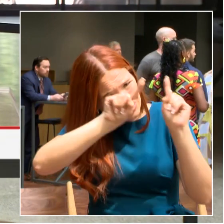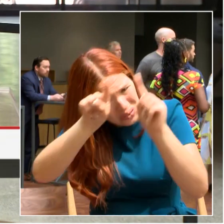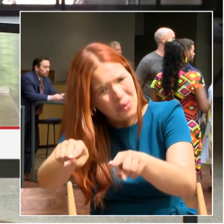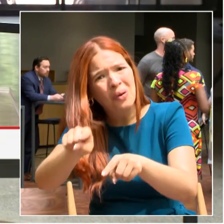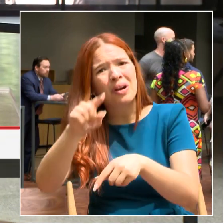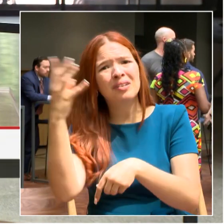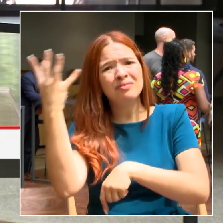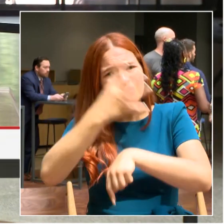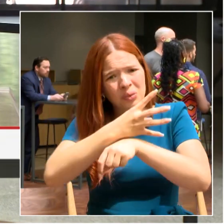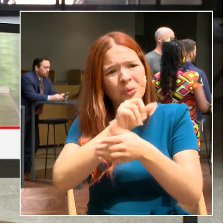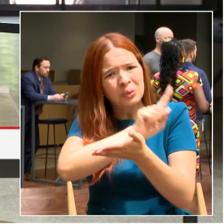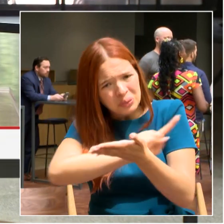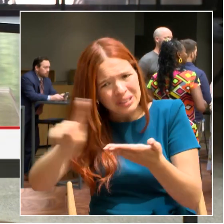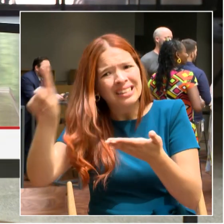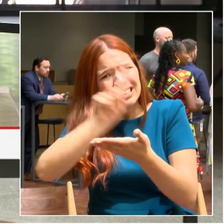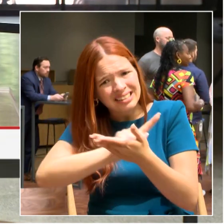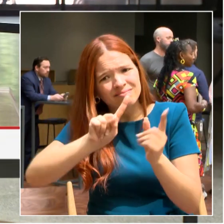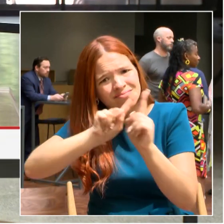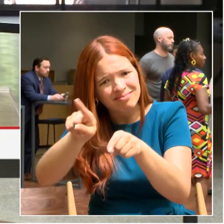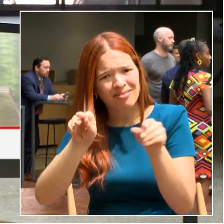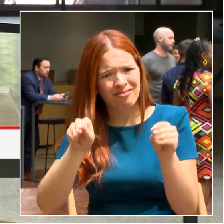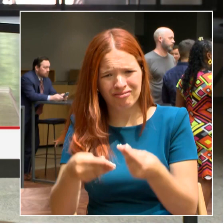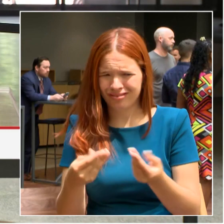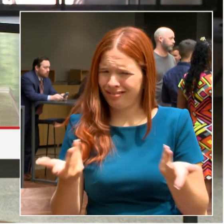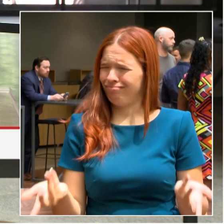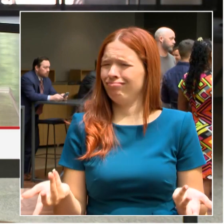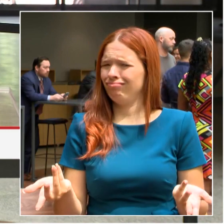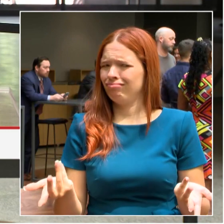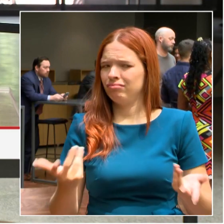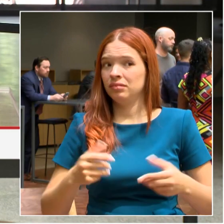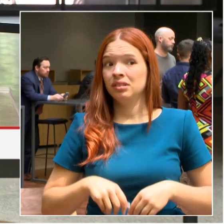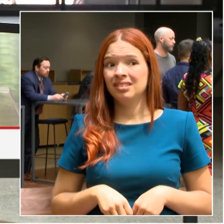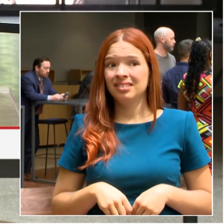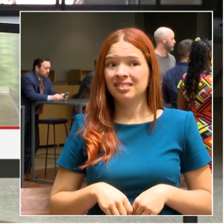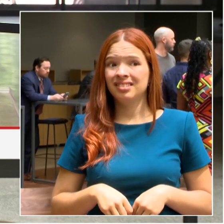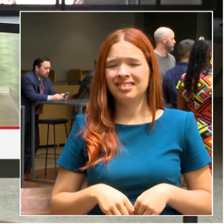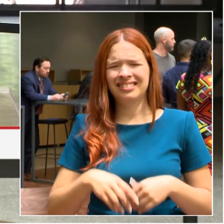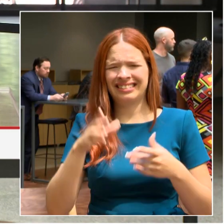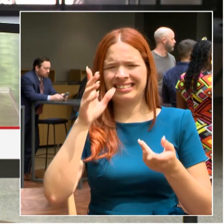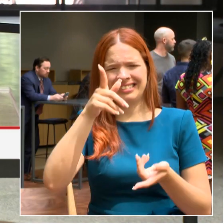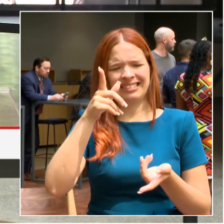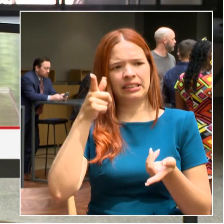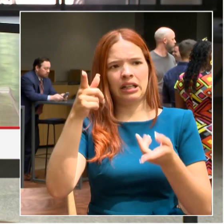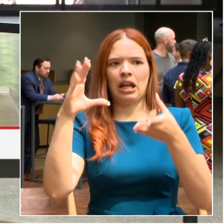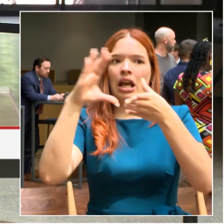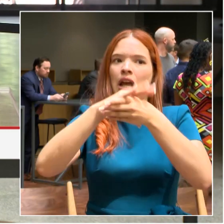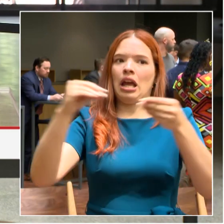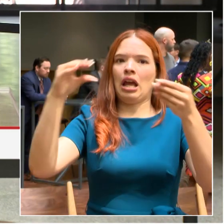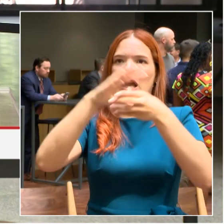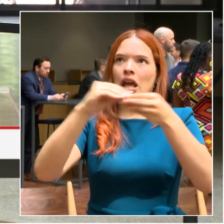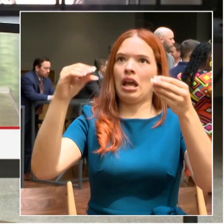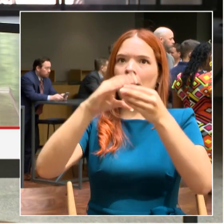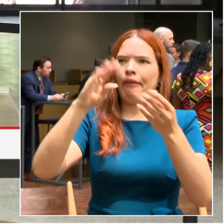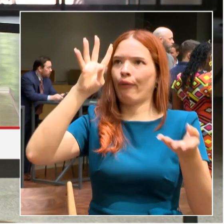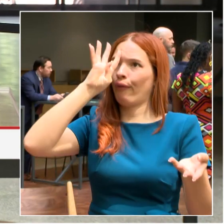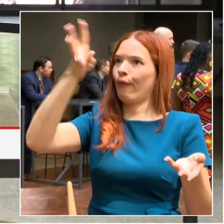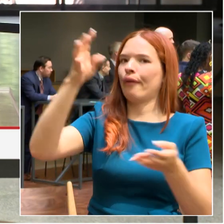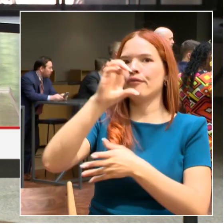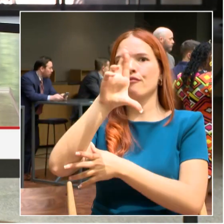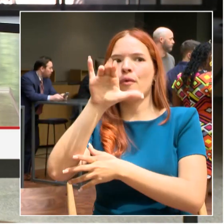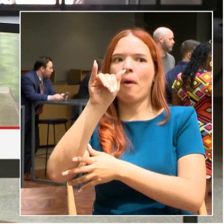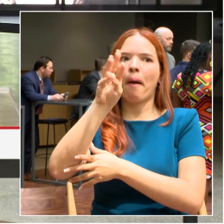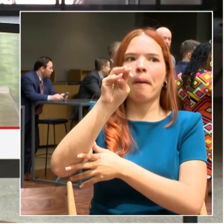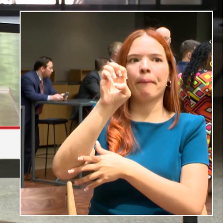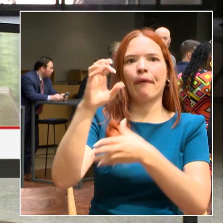national narrative on crime compared to what's actually happening in Center City. So I guess